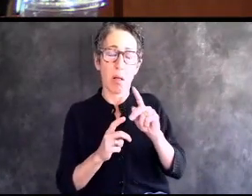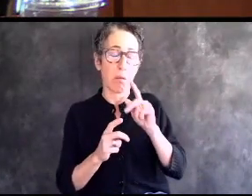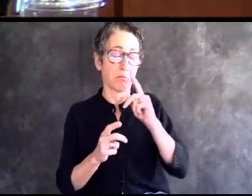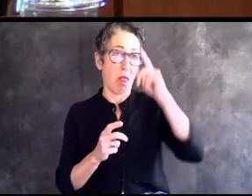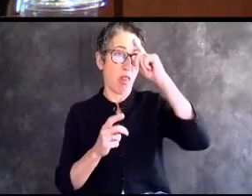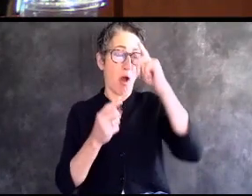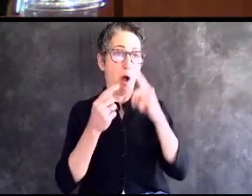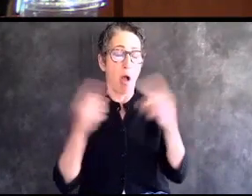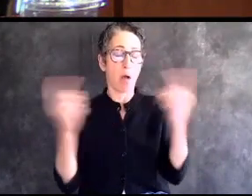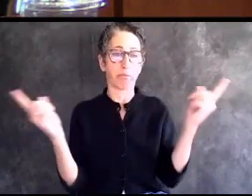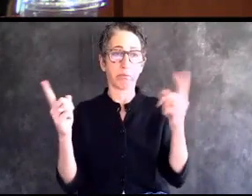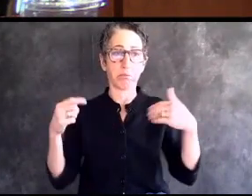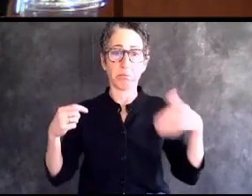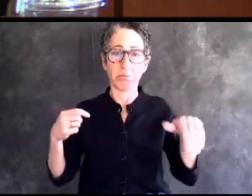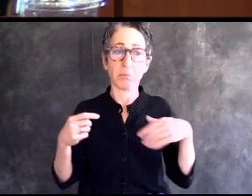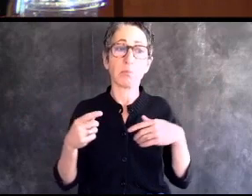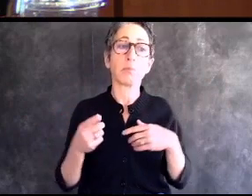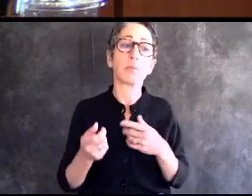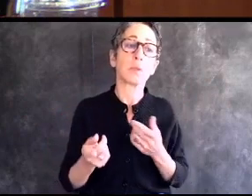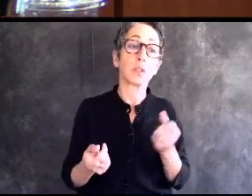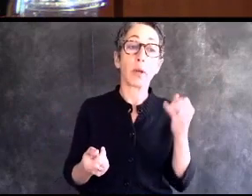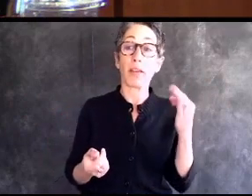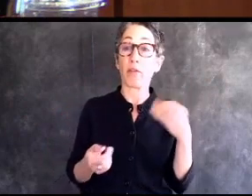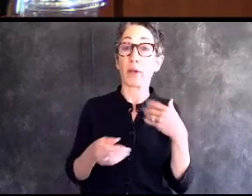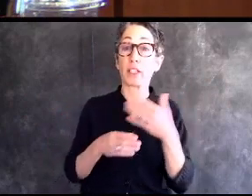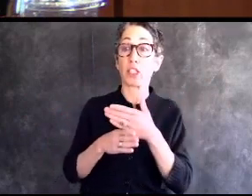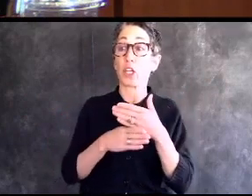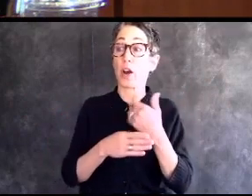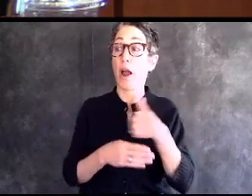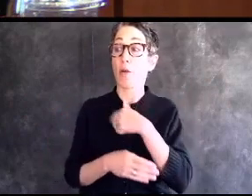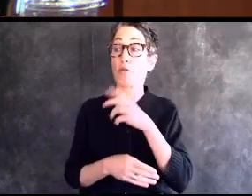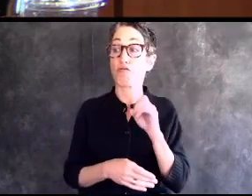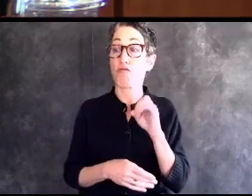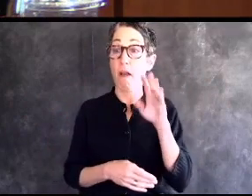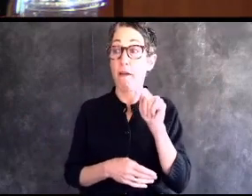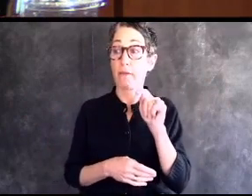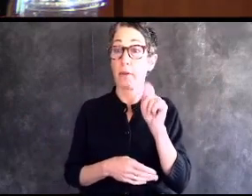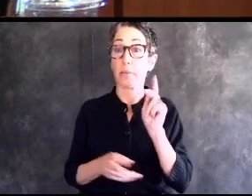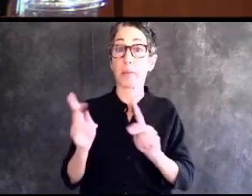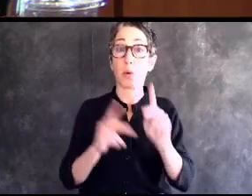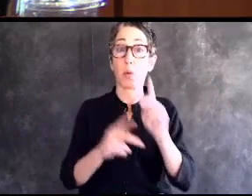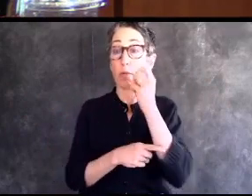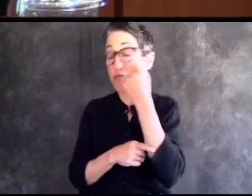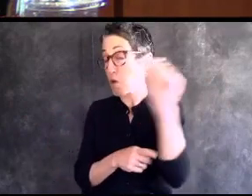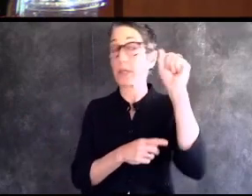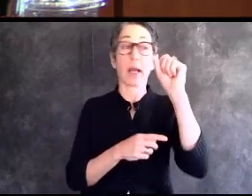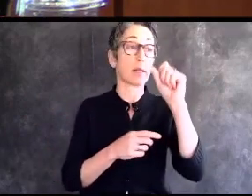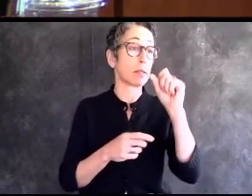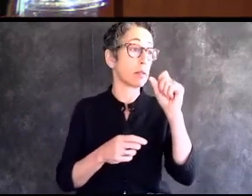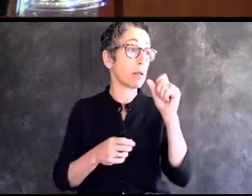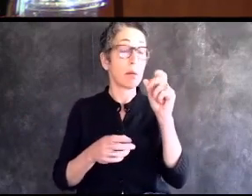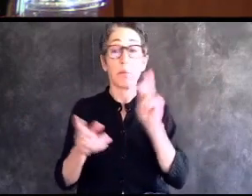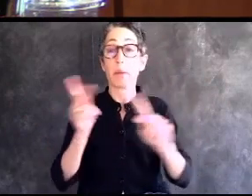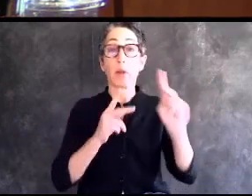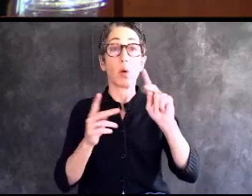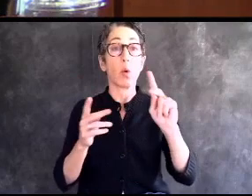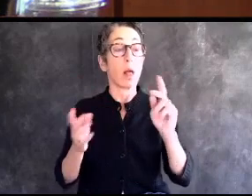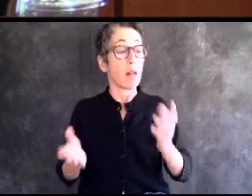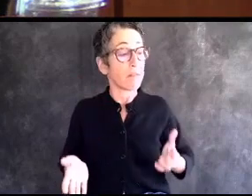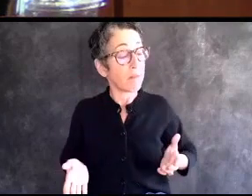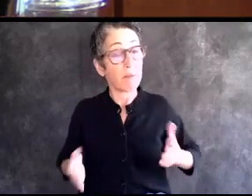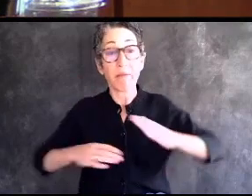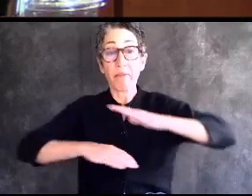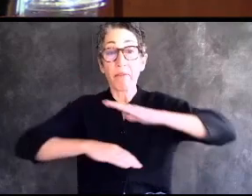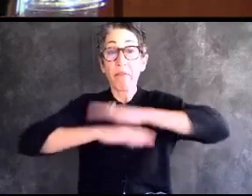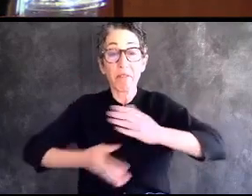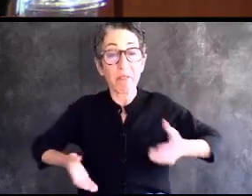Public Service would think if we share our drafts, people are going to protest, people are going to flip the table and things like that.